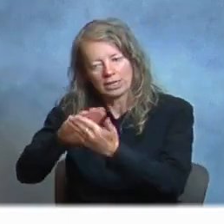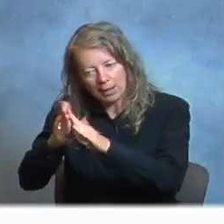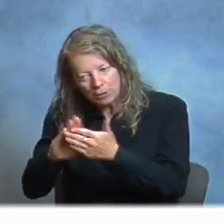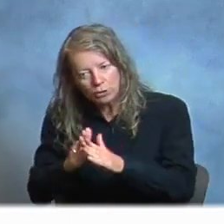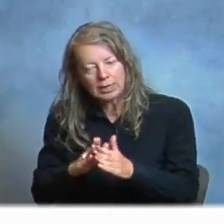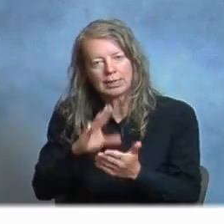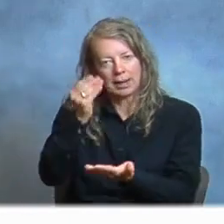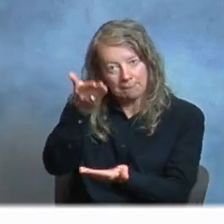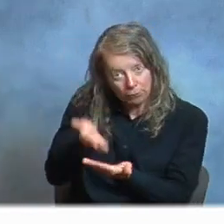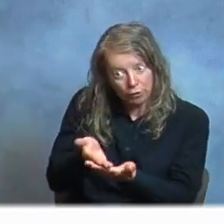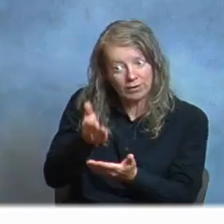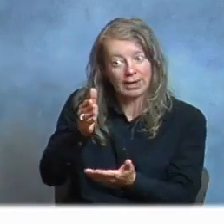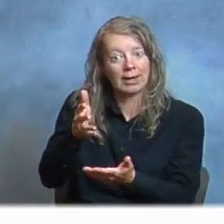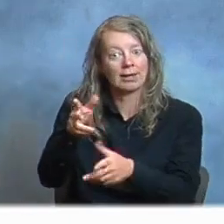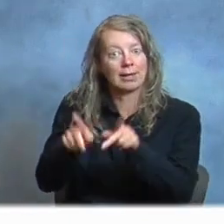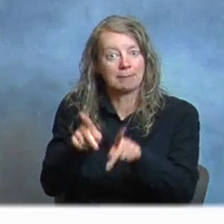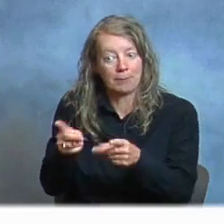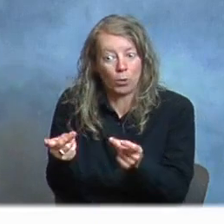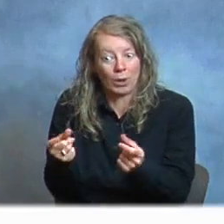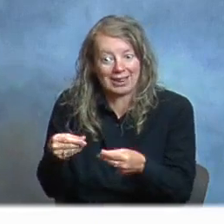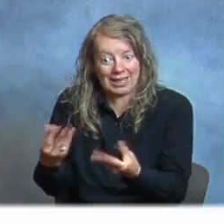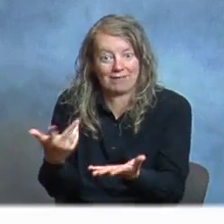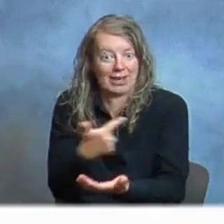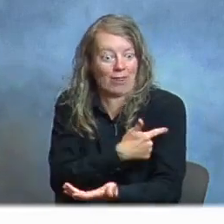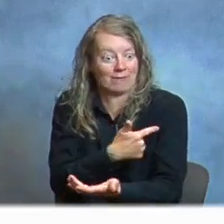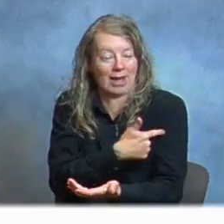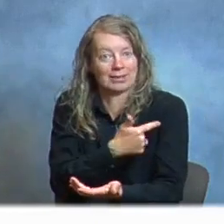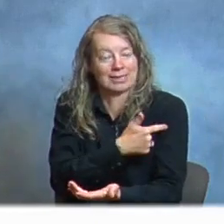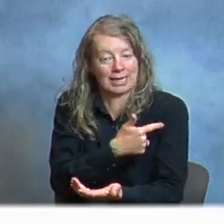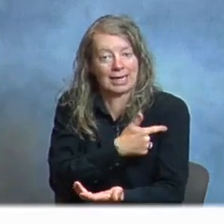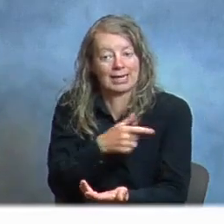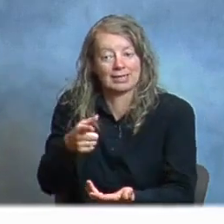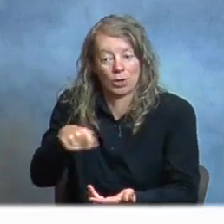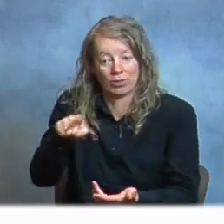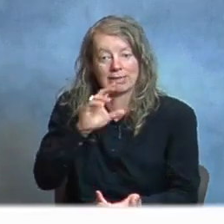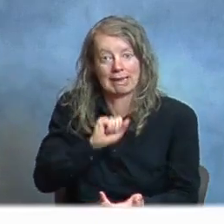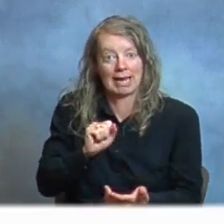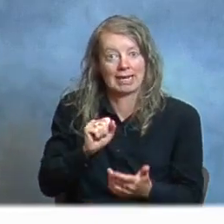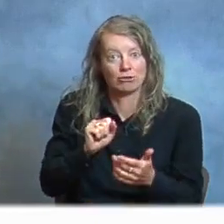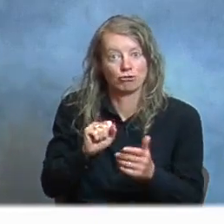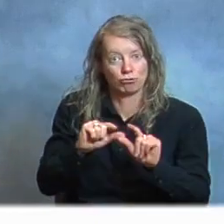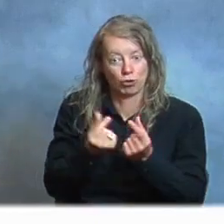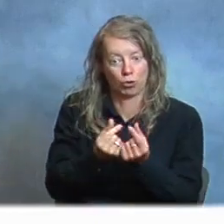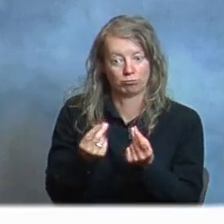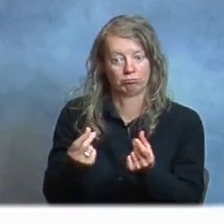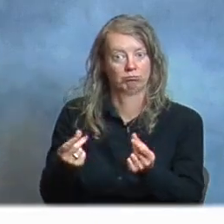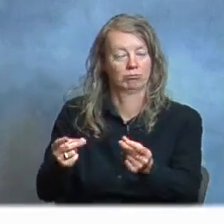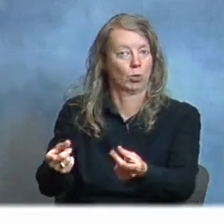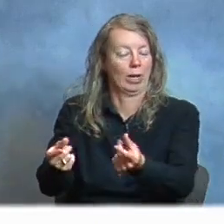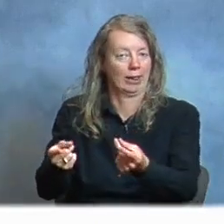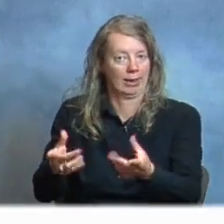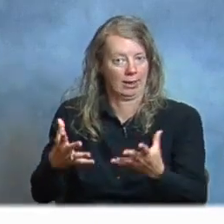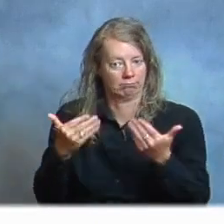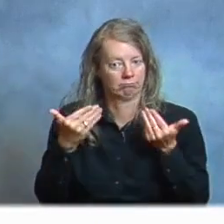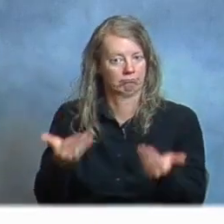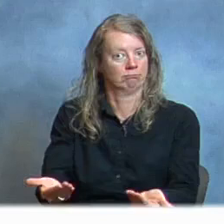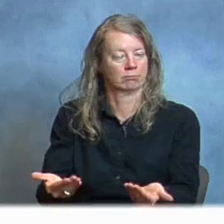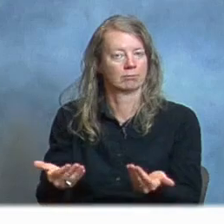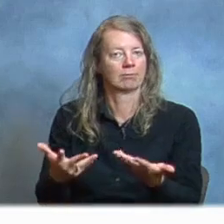vaccine providers across our county who quickly adapted to providing to a new age group, being our teens and